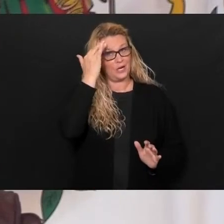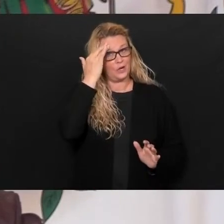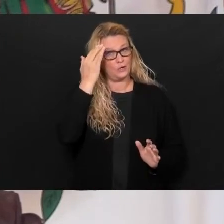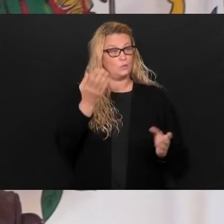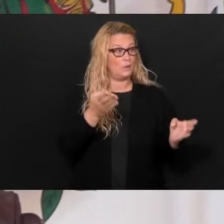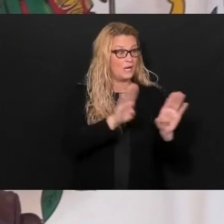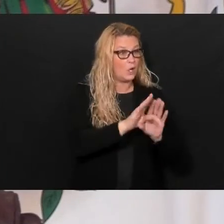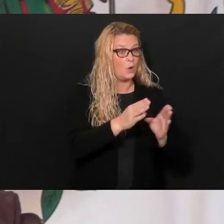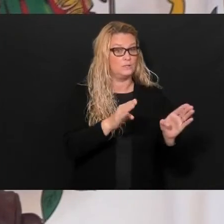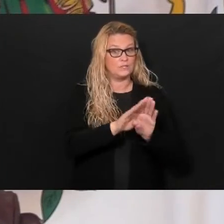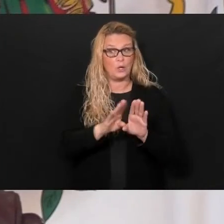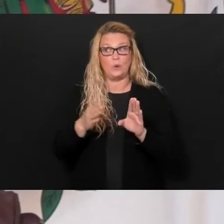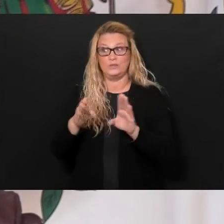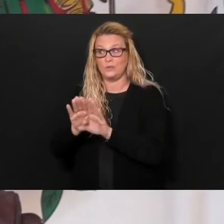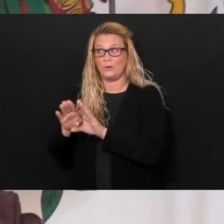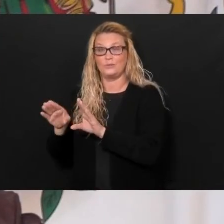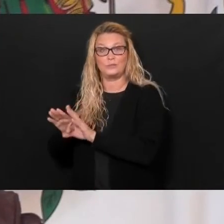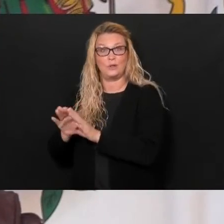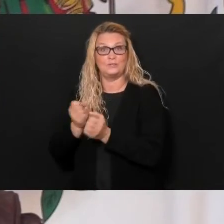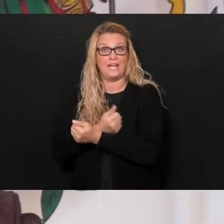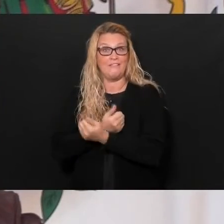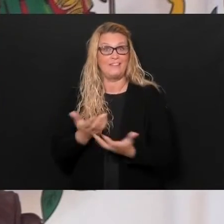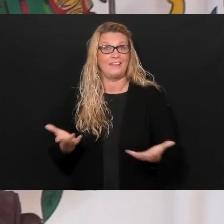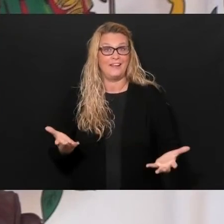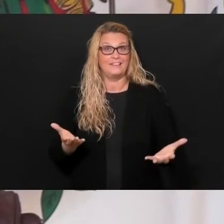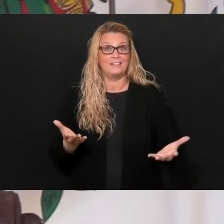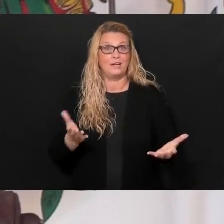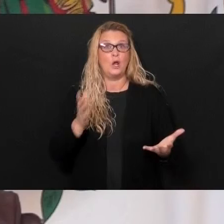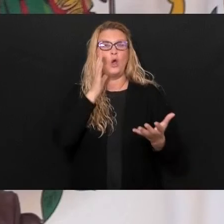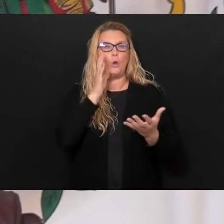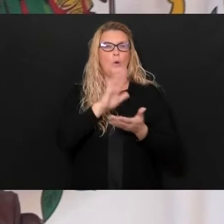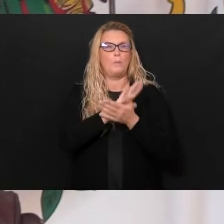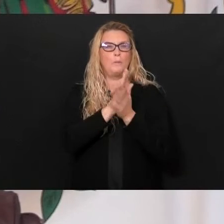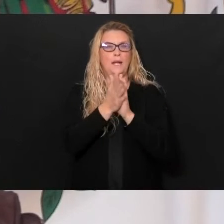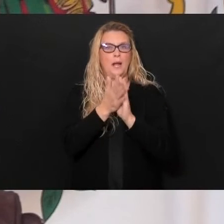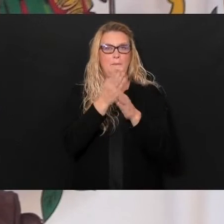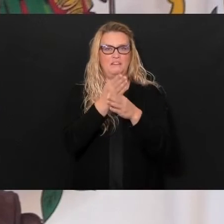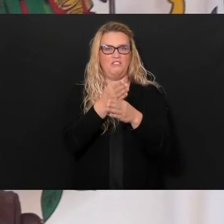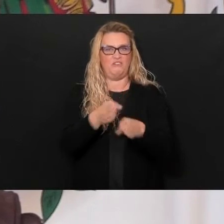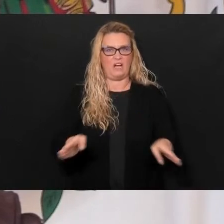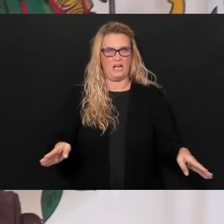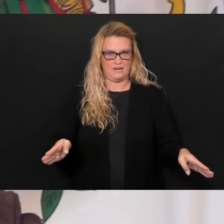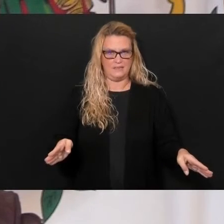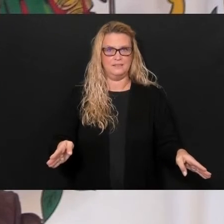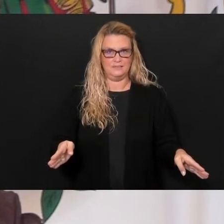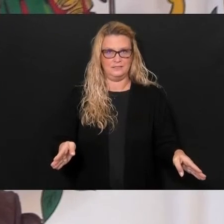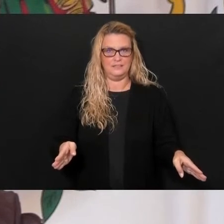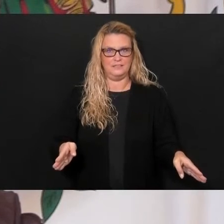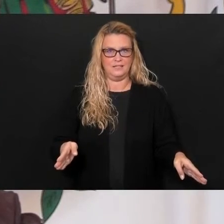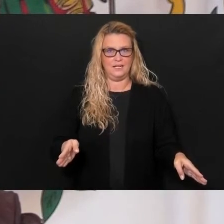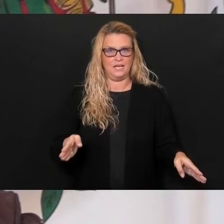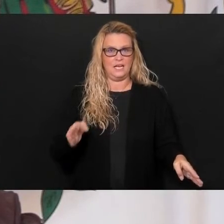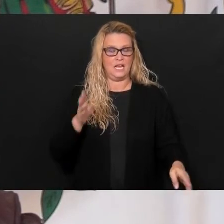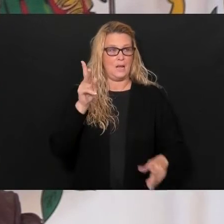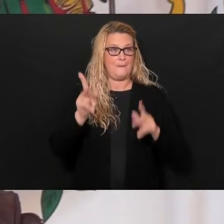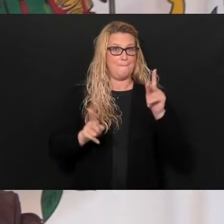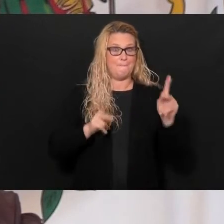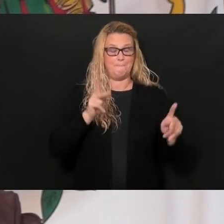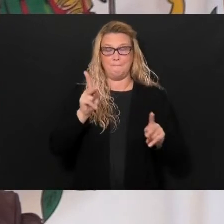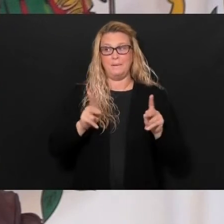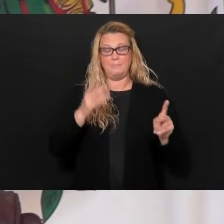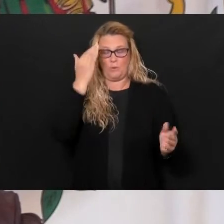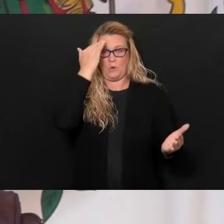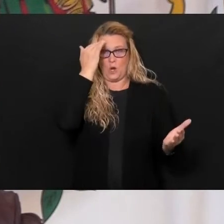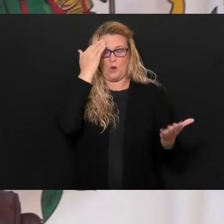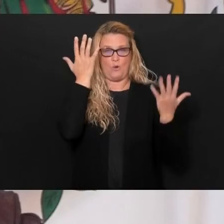shutting down everything coming or going, it's going to divide us. It's going to absolutely cause repercussion upon